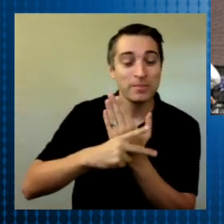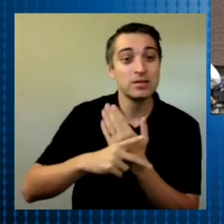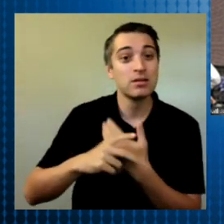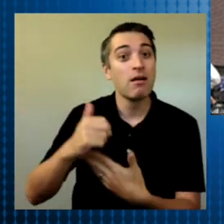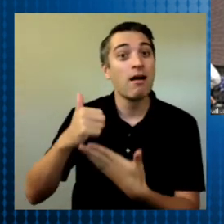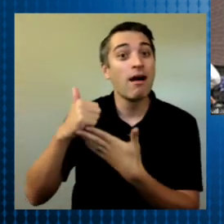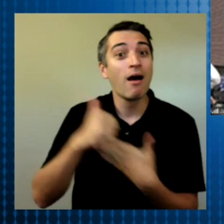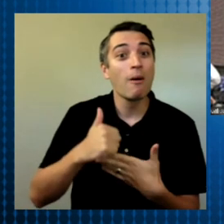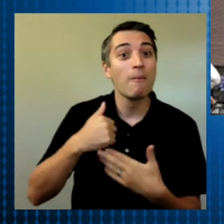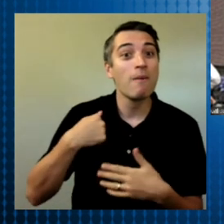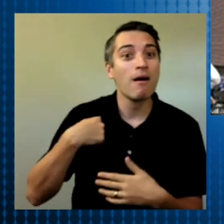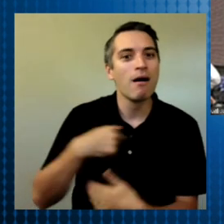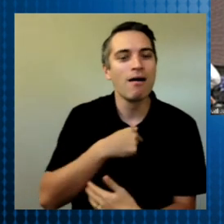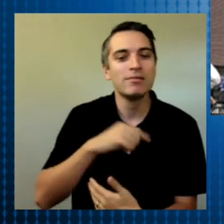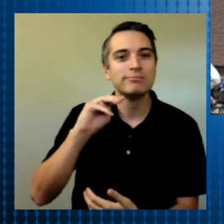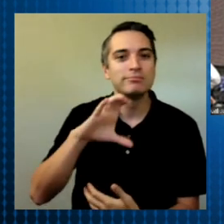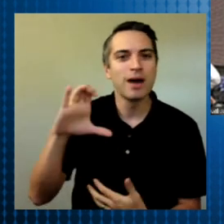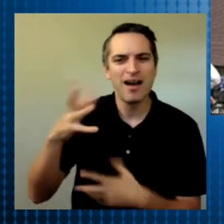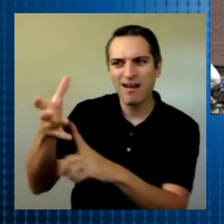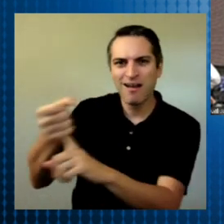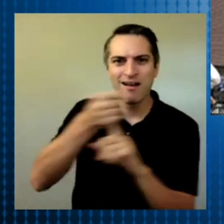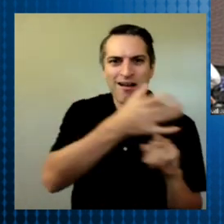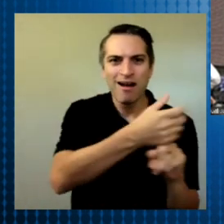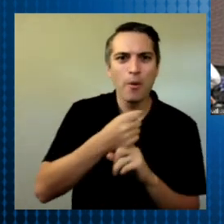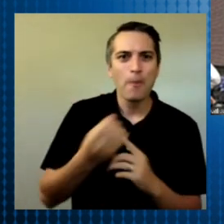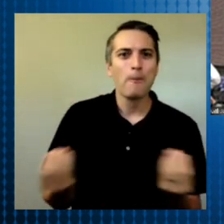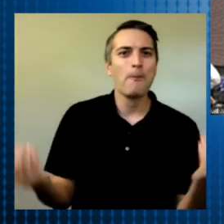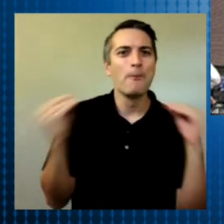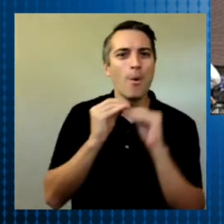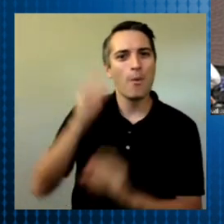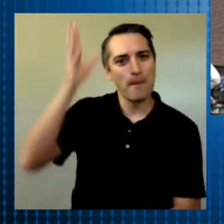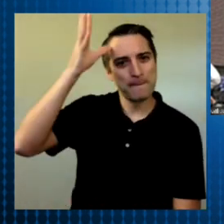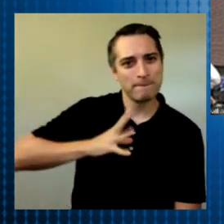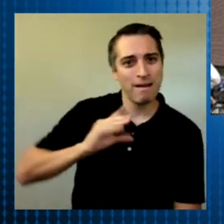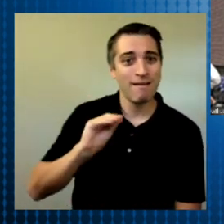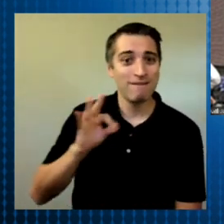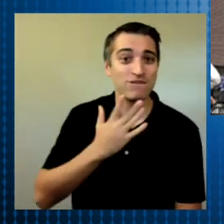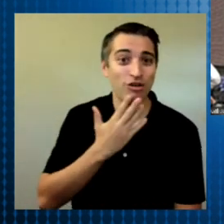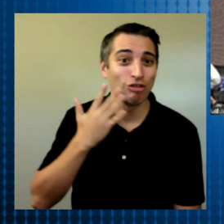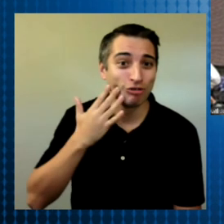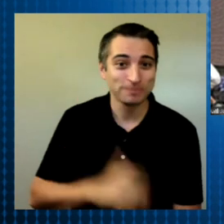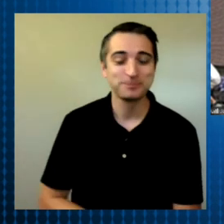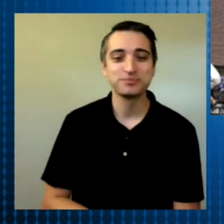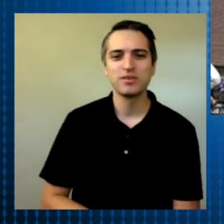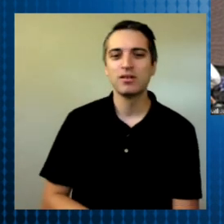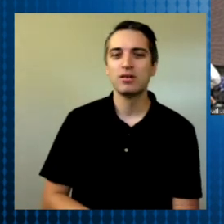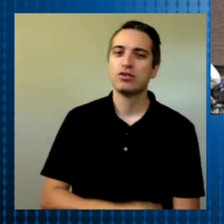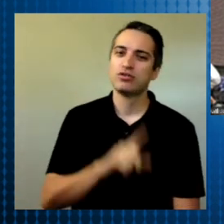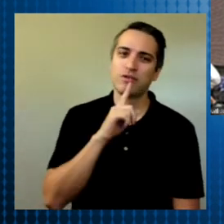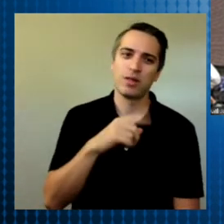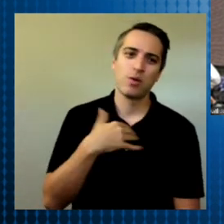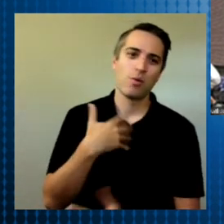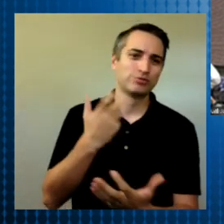color. We can think of no better way to celebrate Bill and his